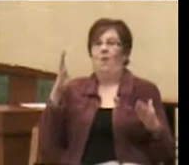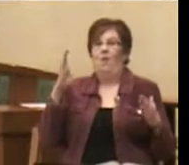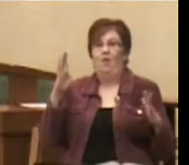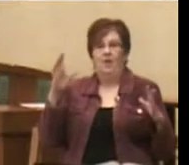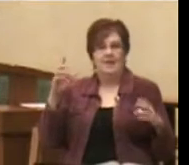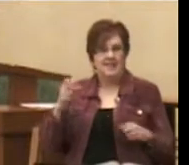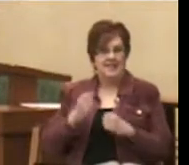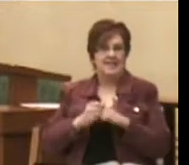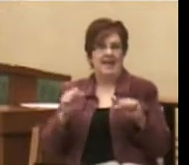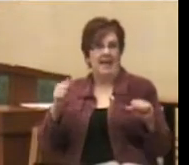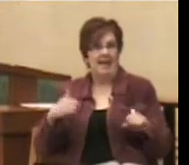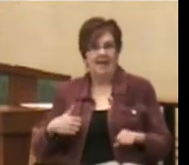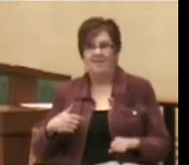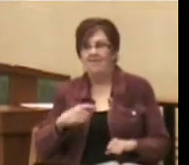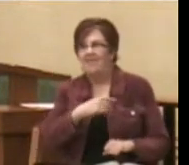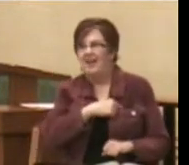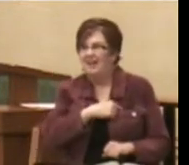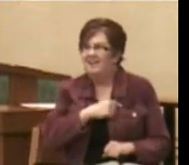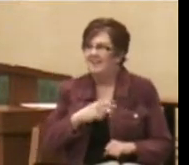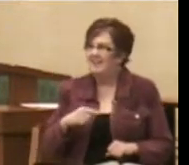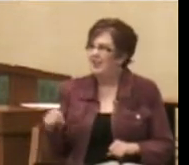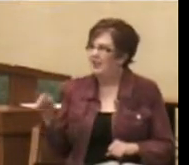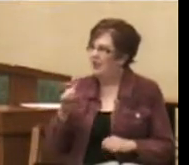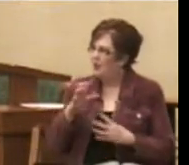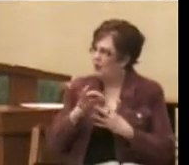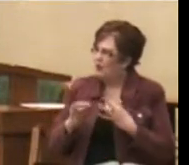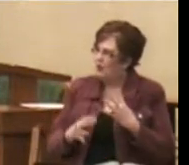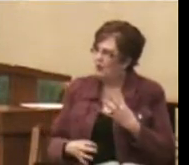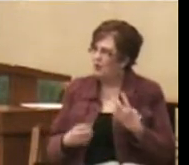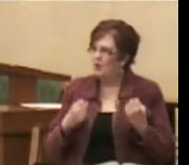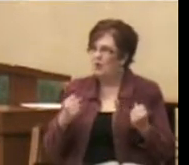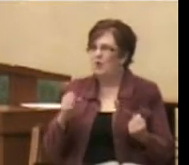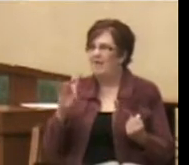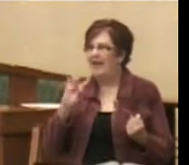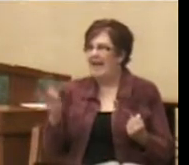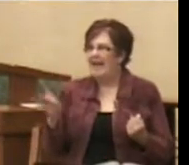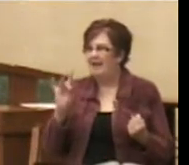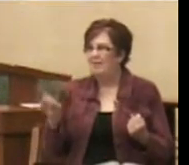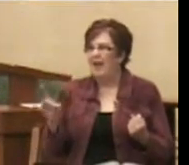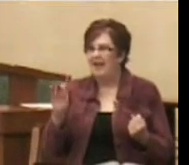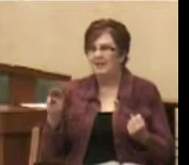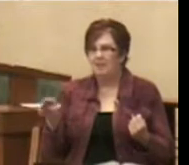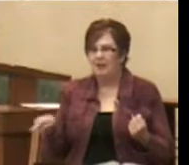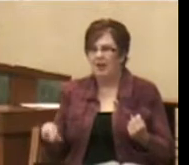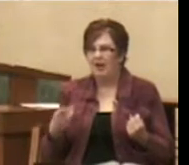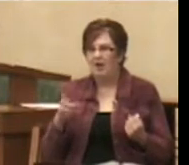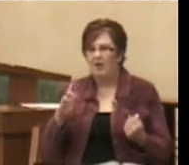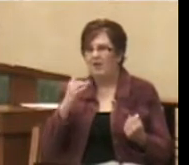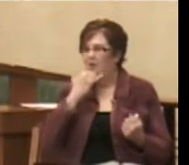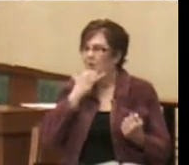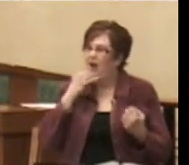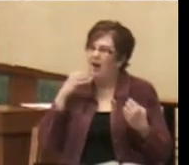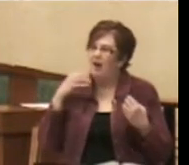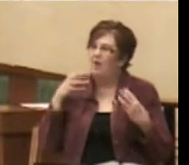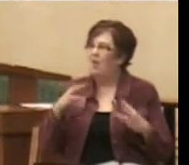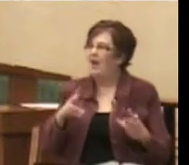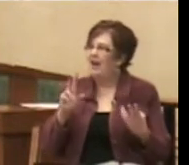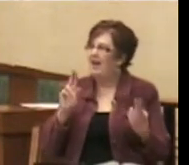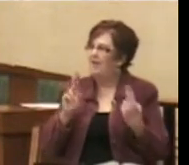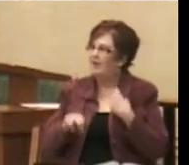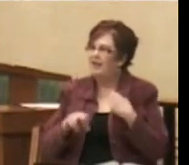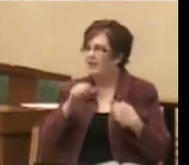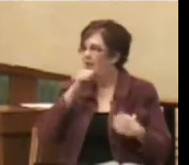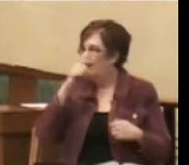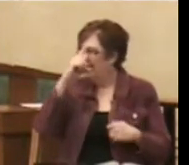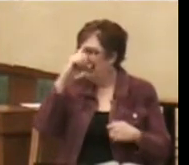our foolishness. If you choose regularly to drive 80 miles an hour the wrong way down a freeway, I don't think even